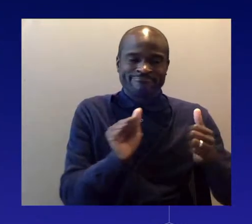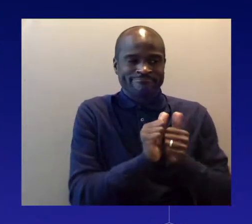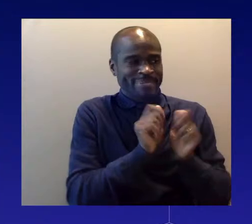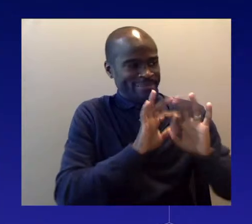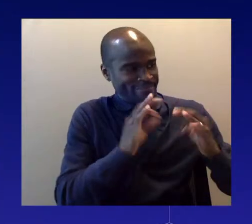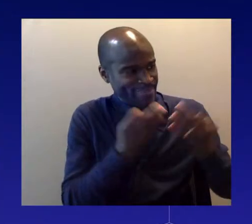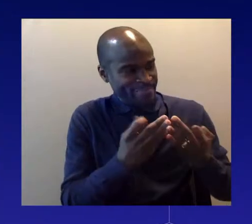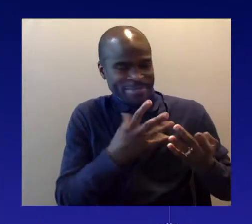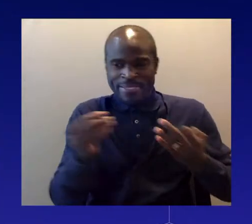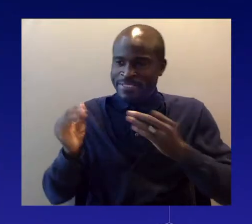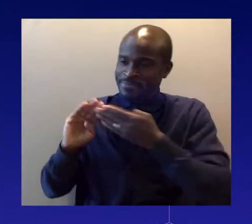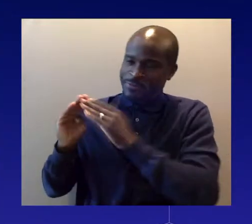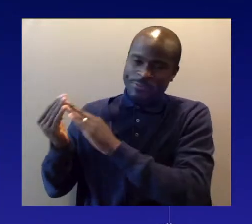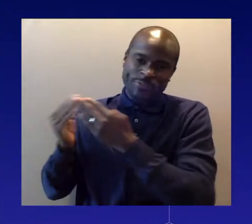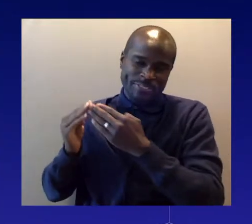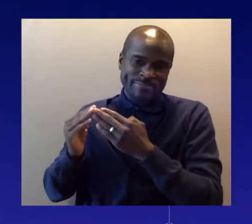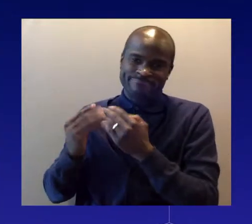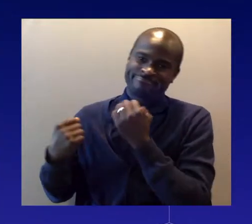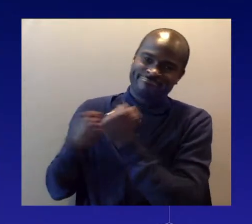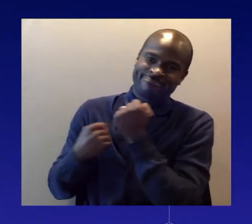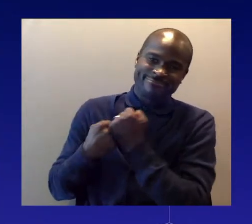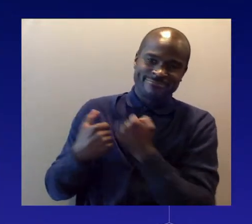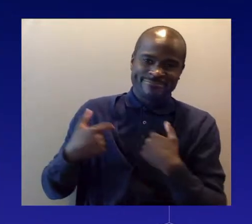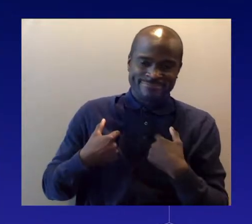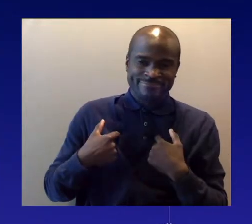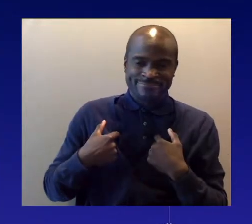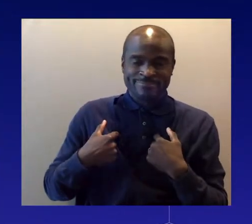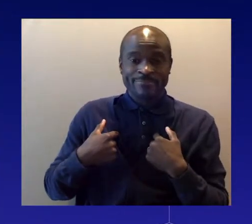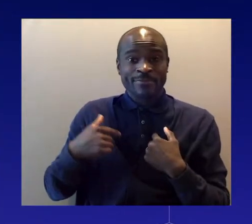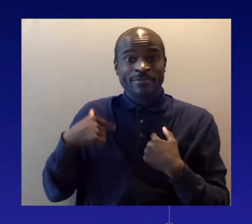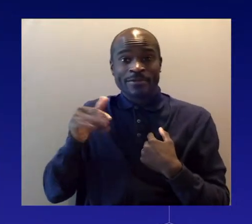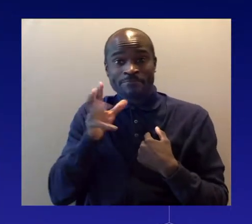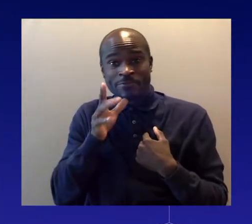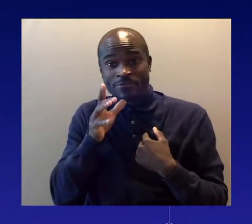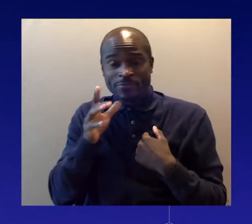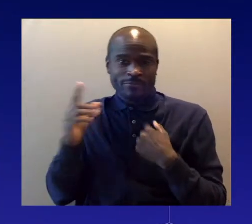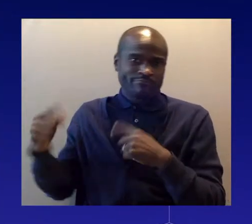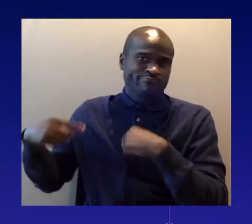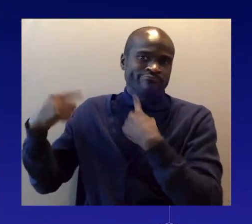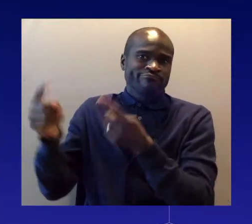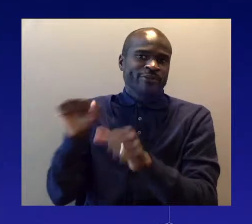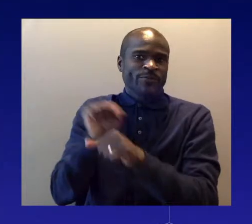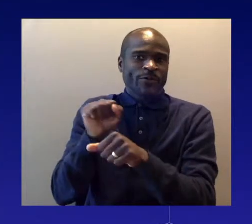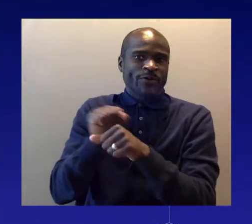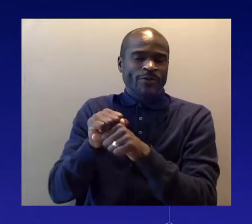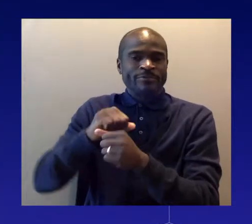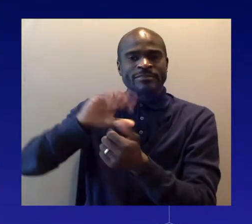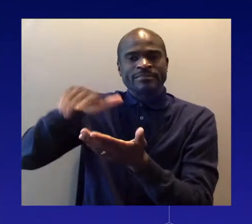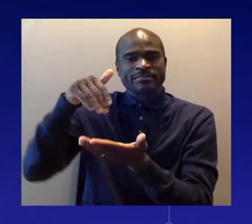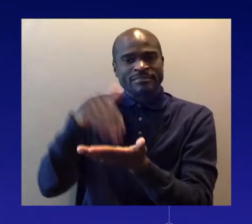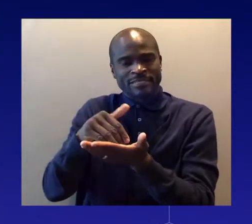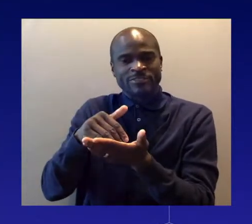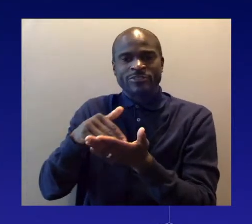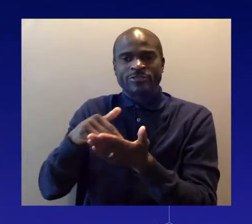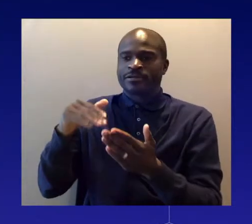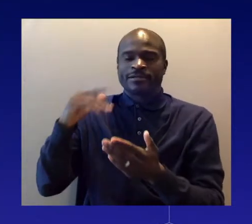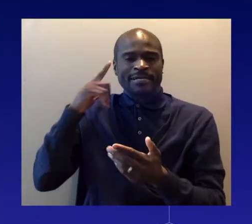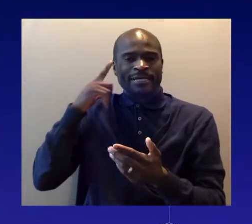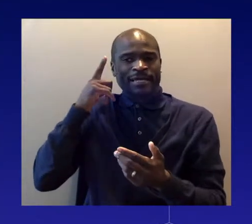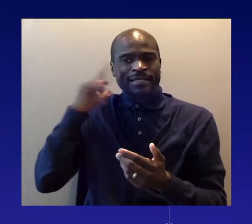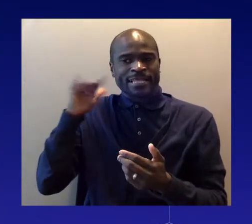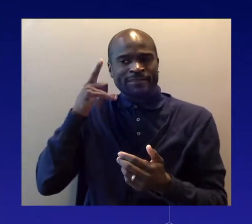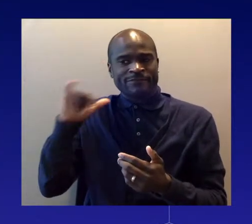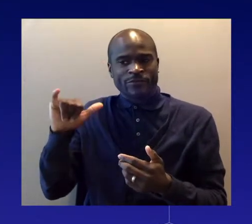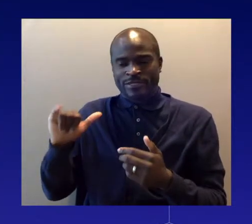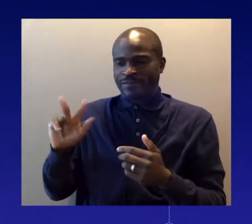My mother and family, generations in the California Central Valley working as farm workers. And that instilled from me from an early age that